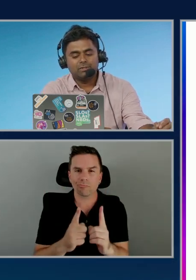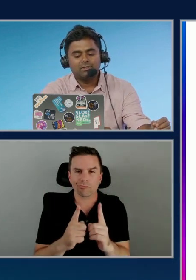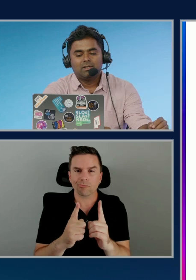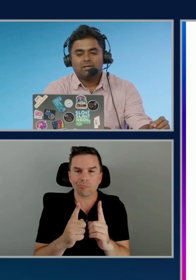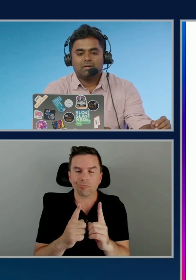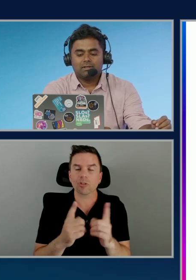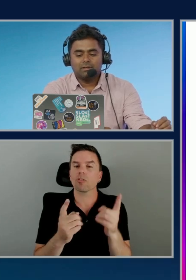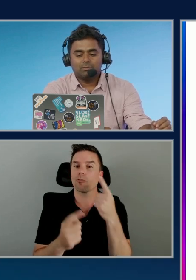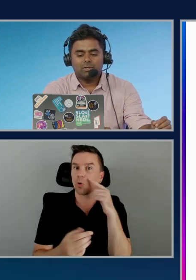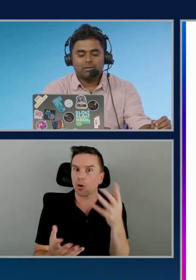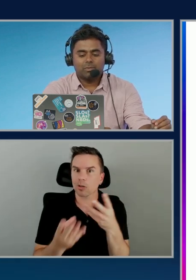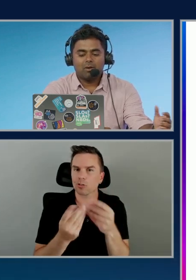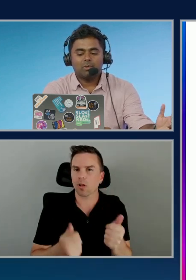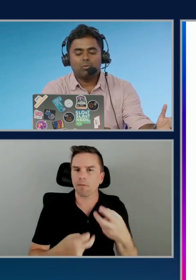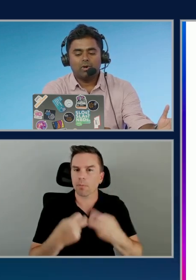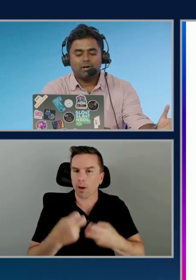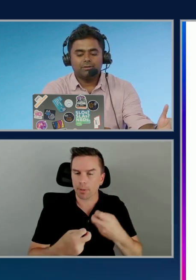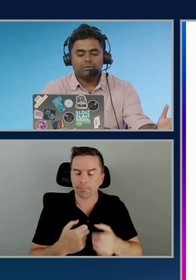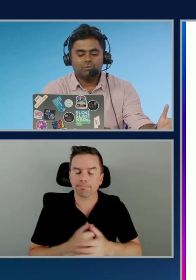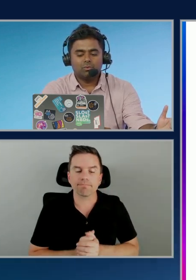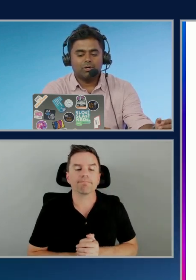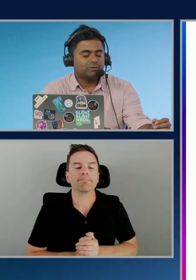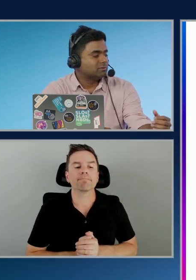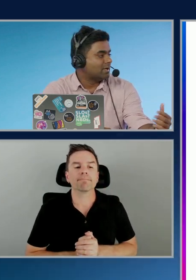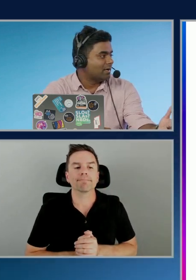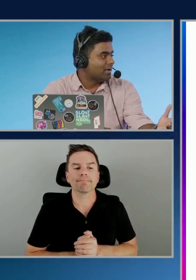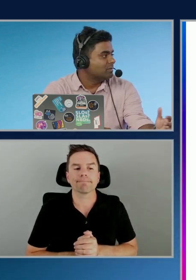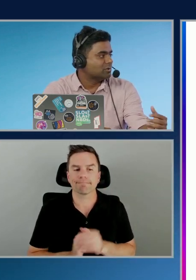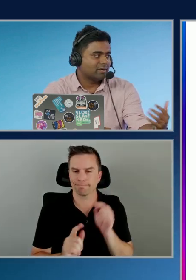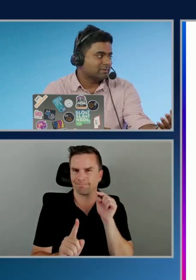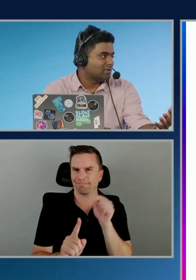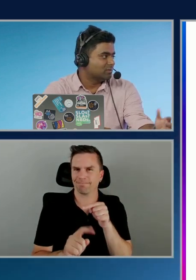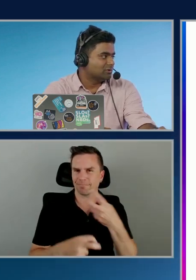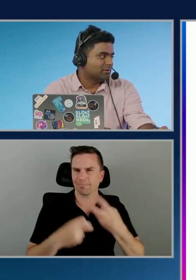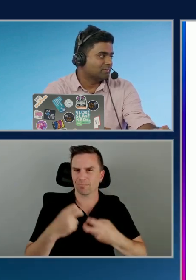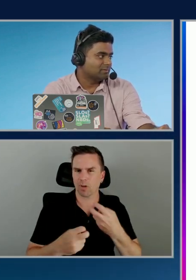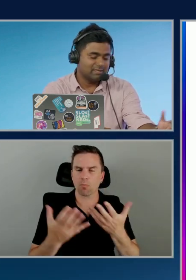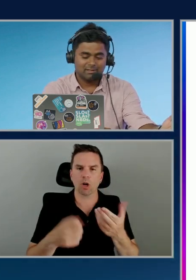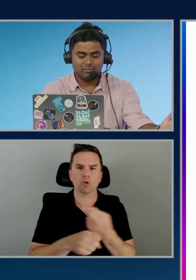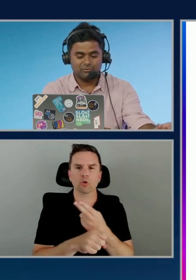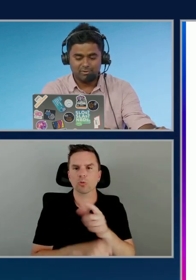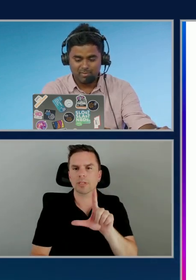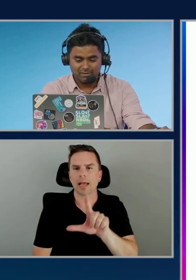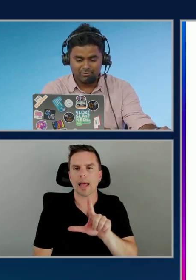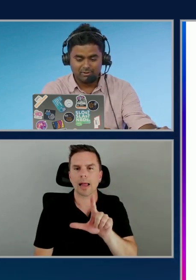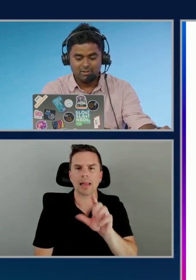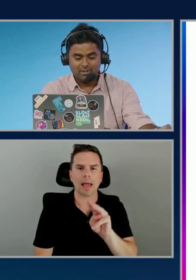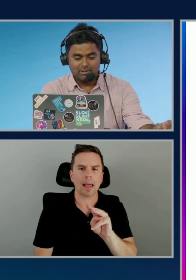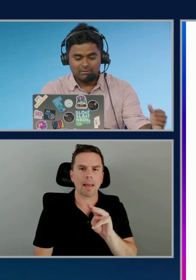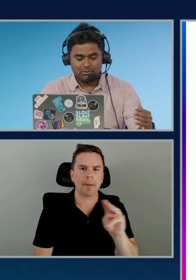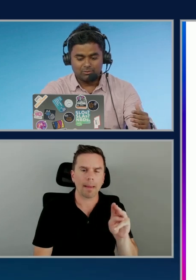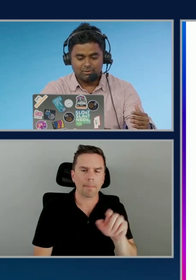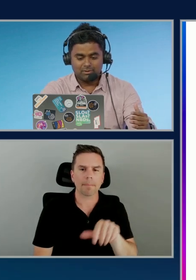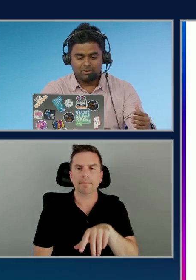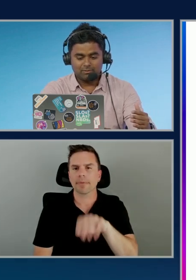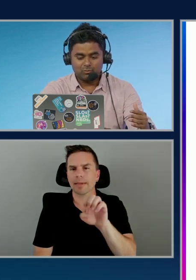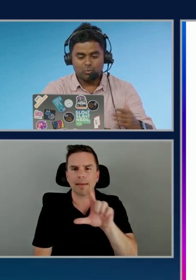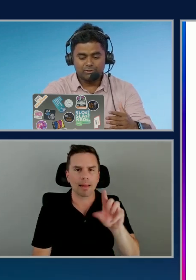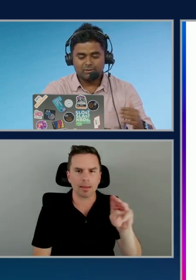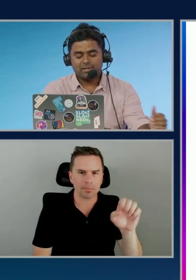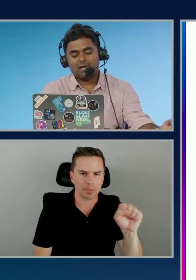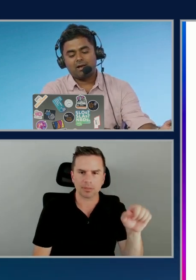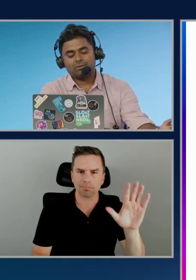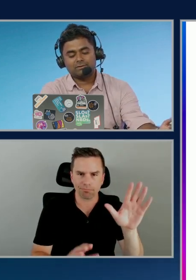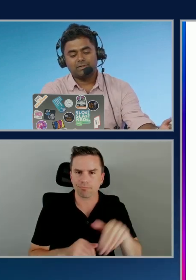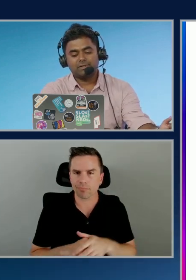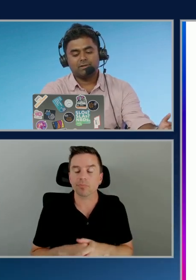happens to be a problem where you want to use LLMs or SLMs or ELMs for that matter, right? So the